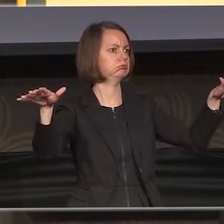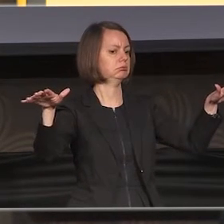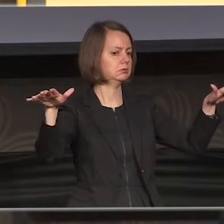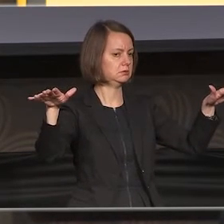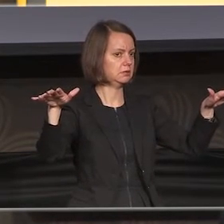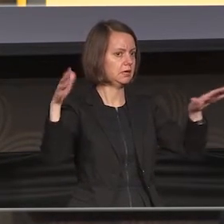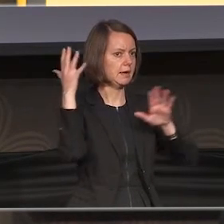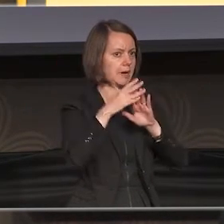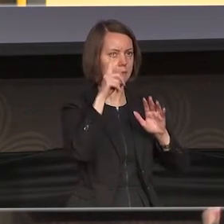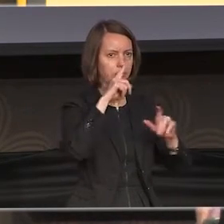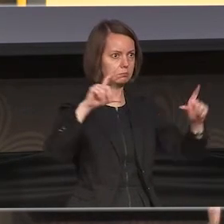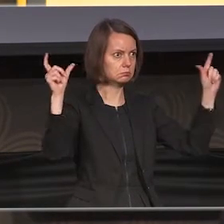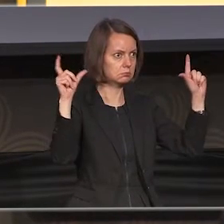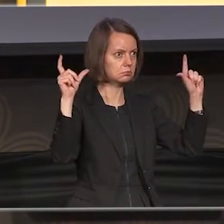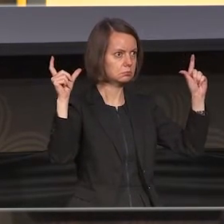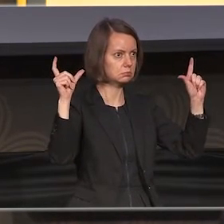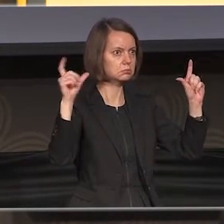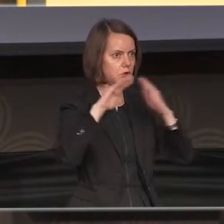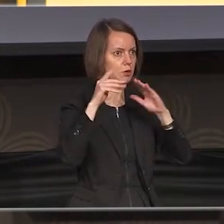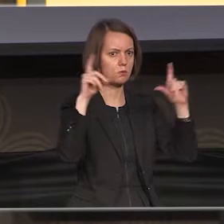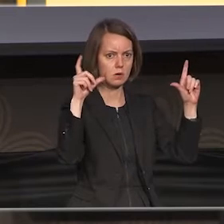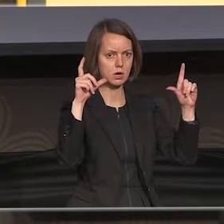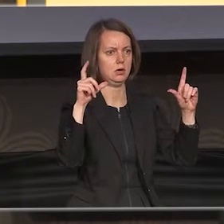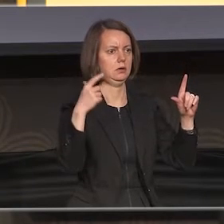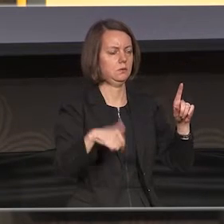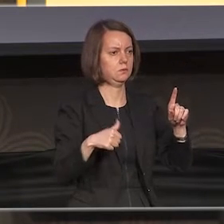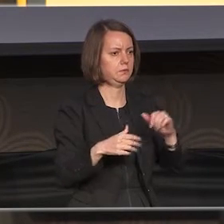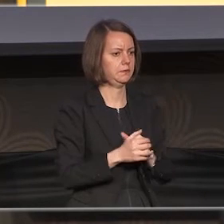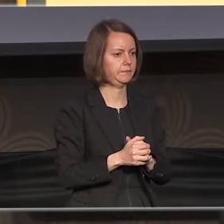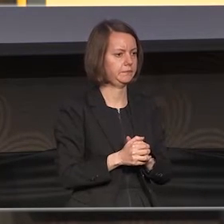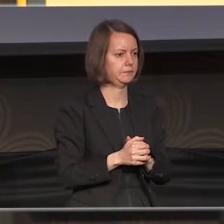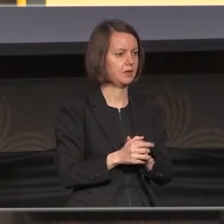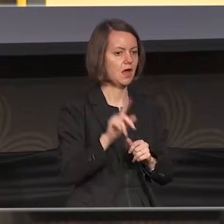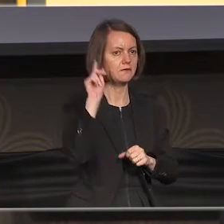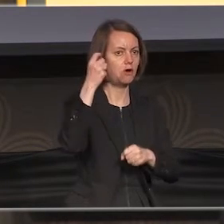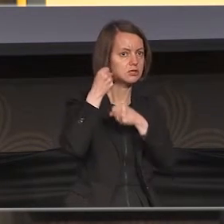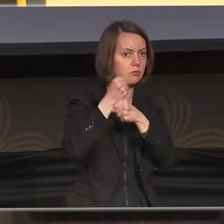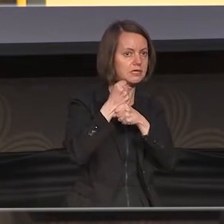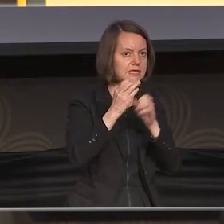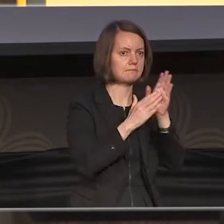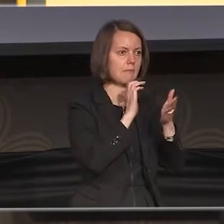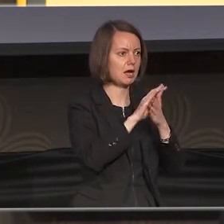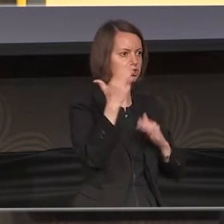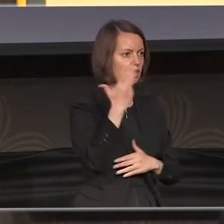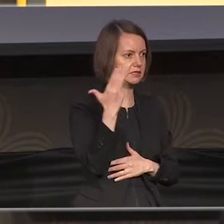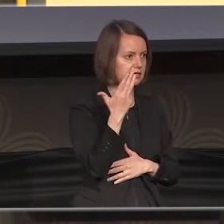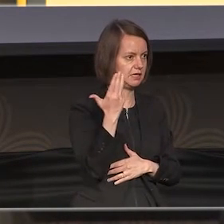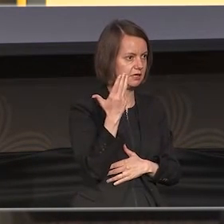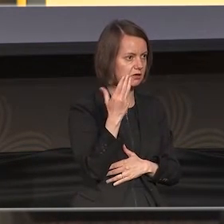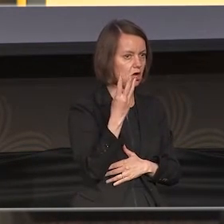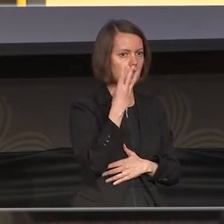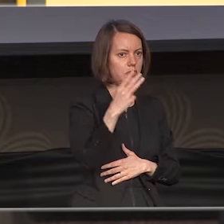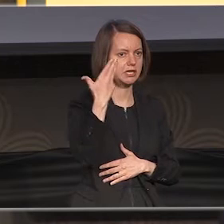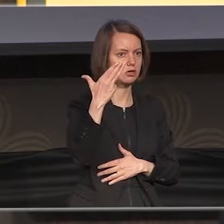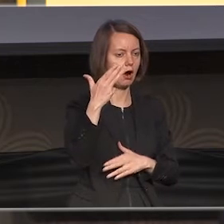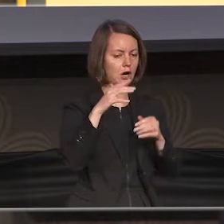bring efforts and community together. The first national call of action was March 19, where over 30